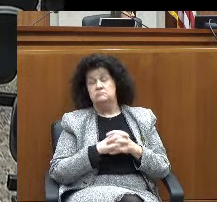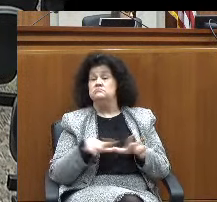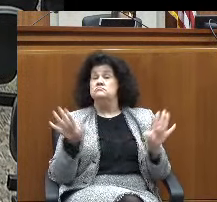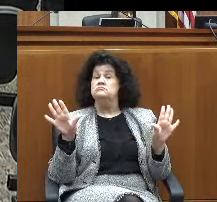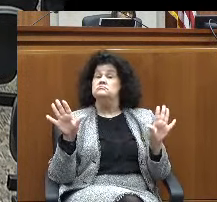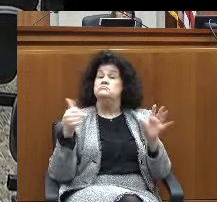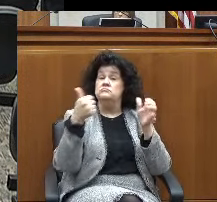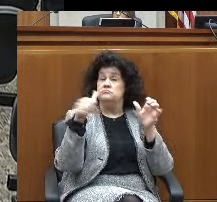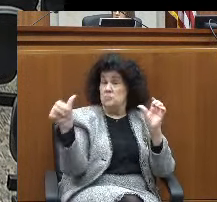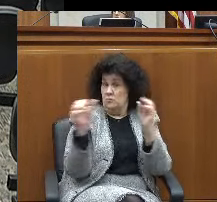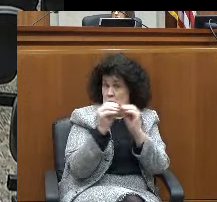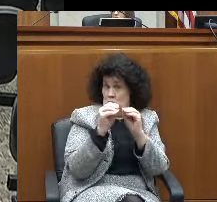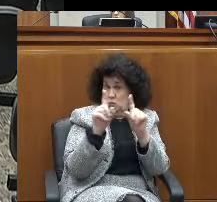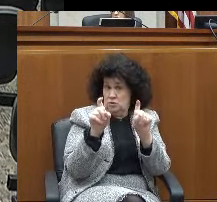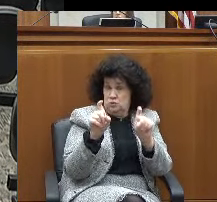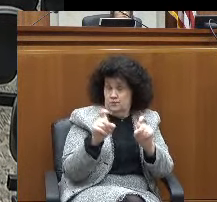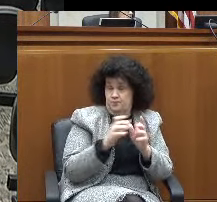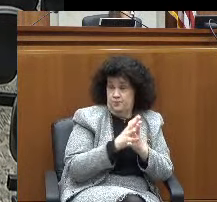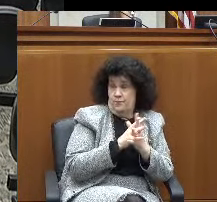Okay, any other questions?